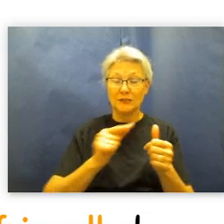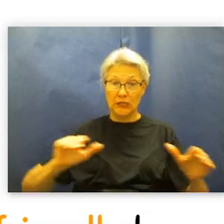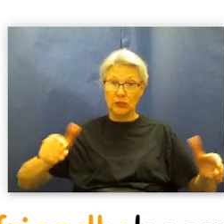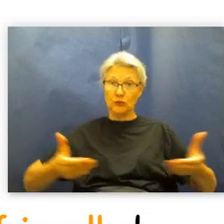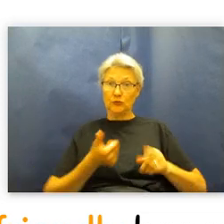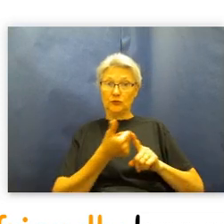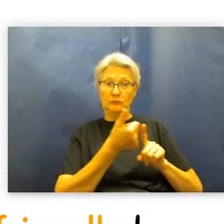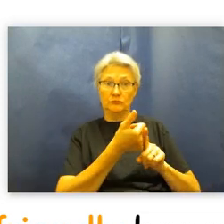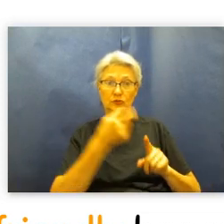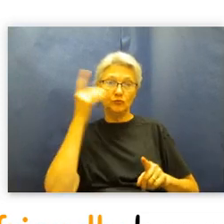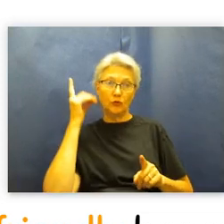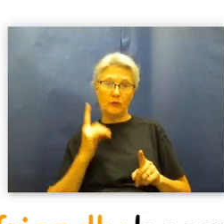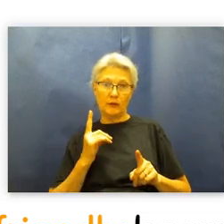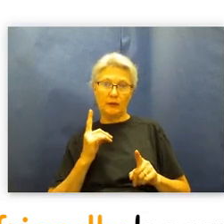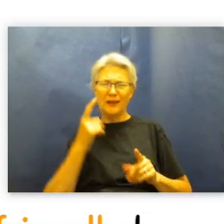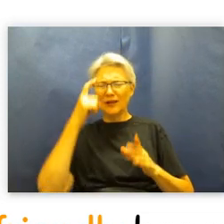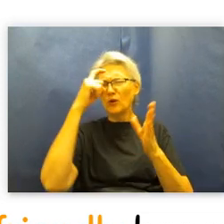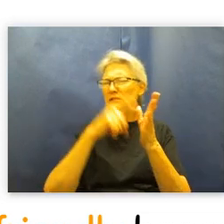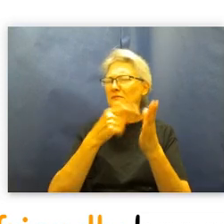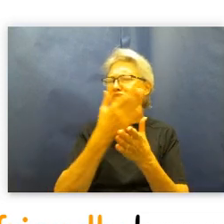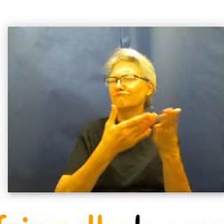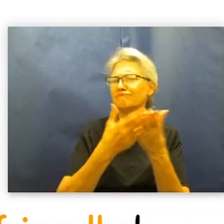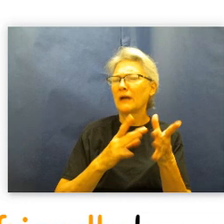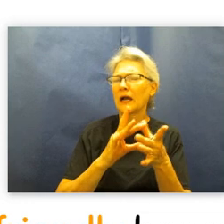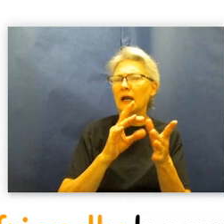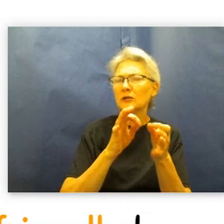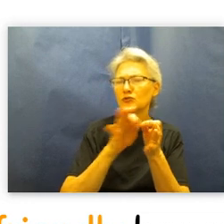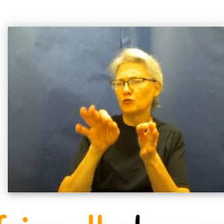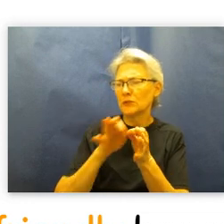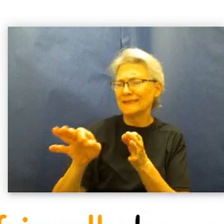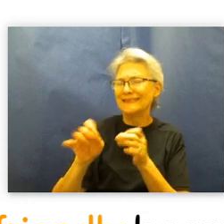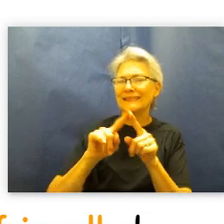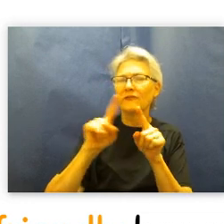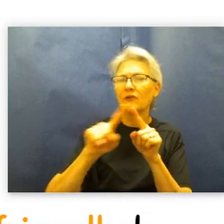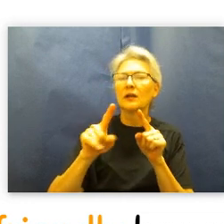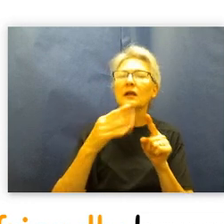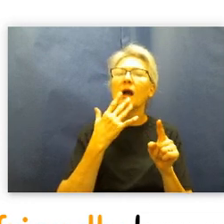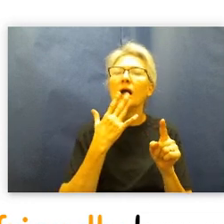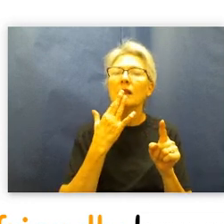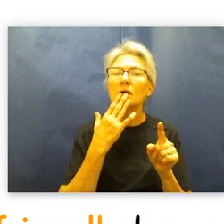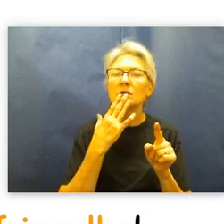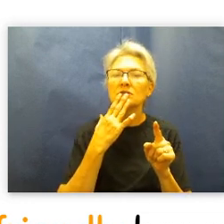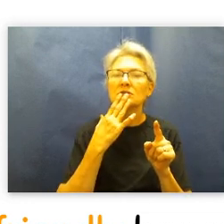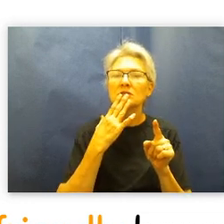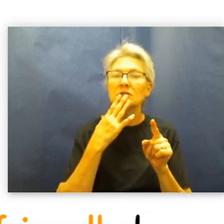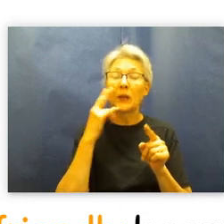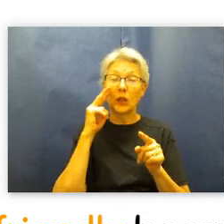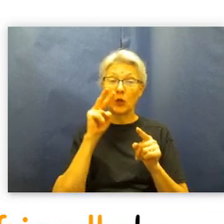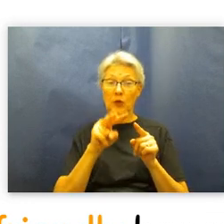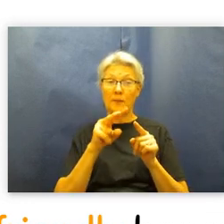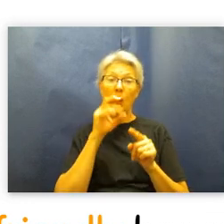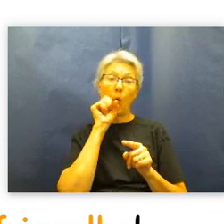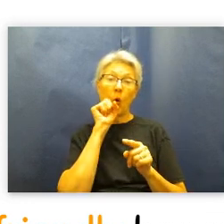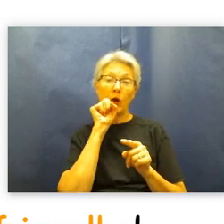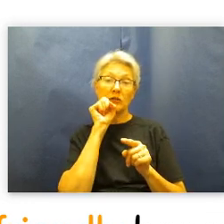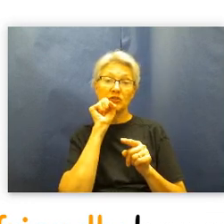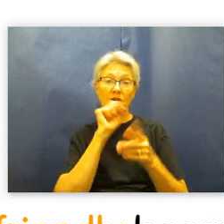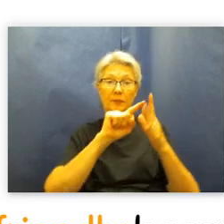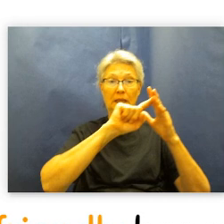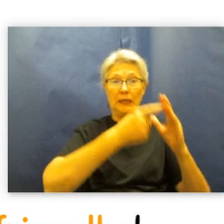to Dorothy. Notice how some of my texts are in different colors. Taking a look at my orange, at the